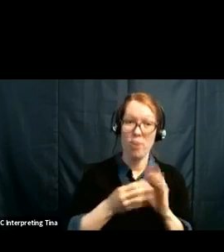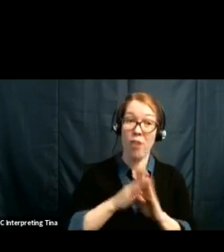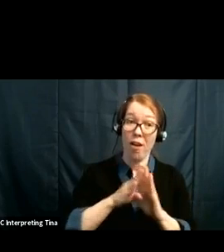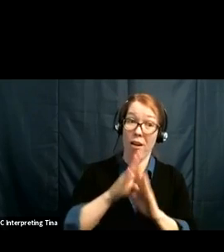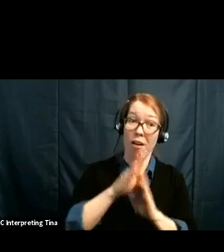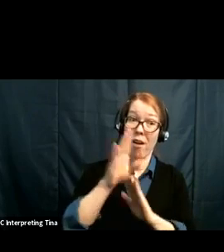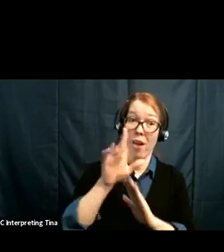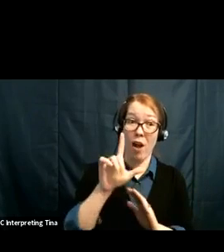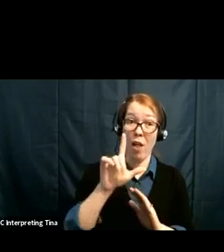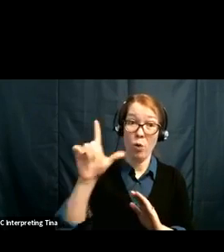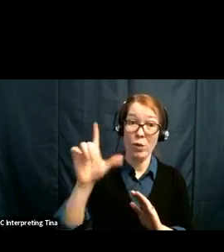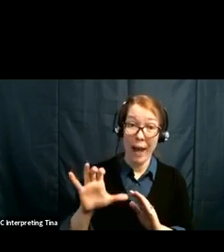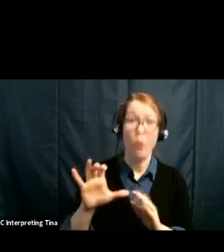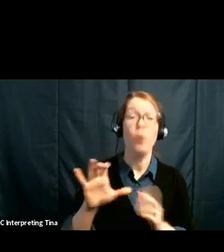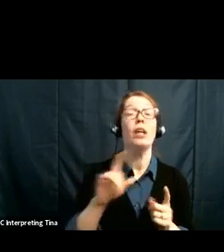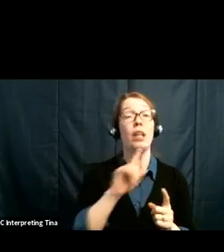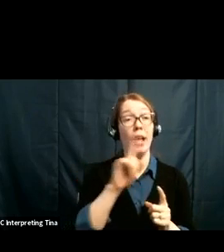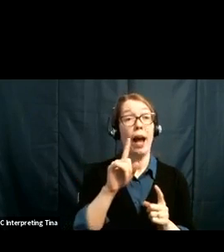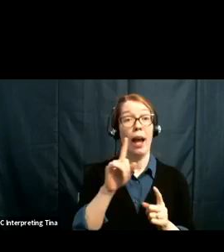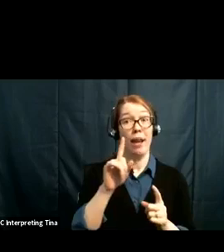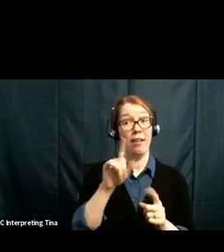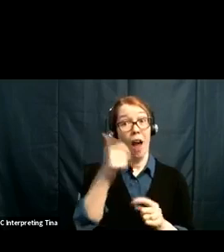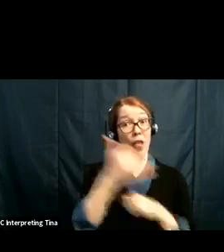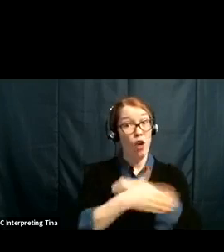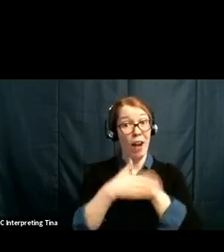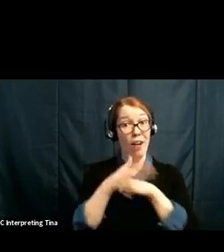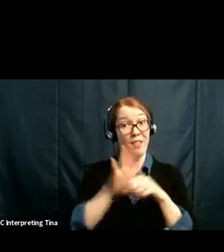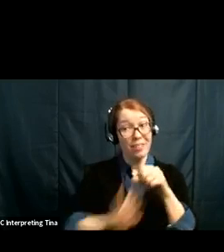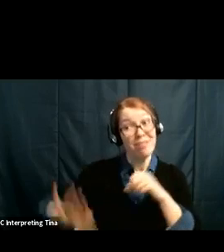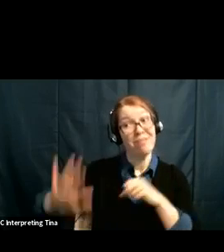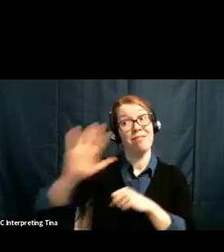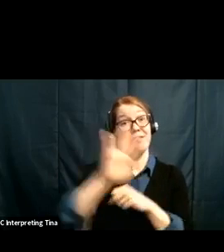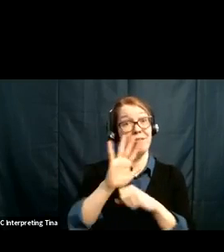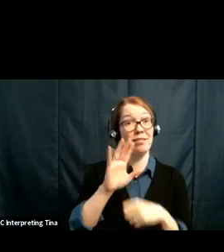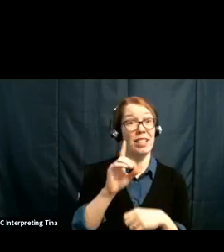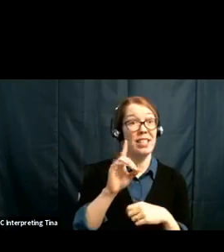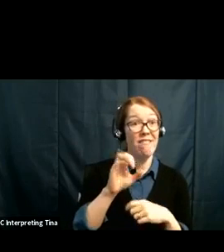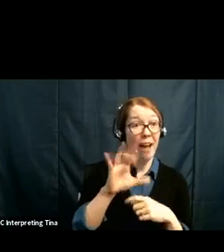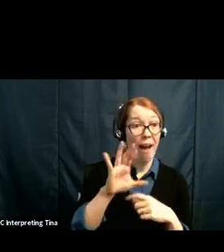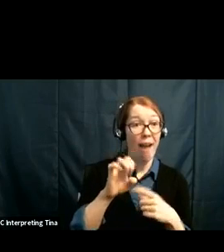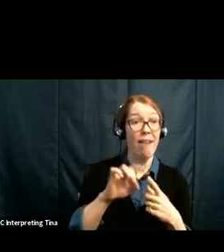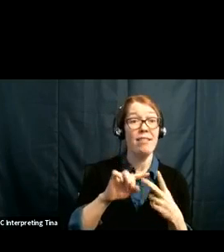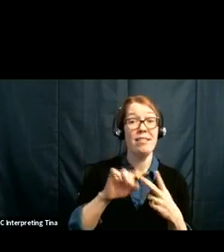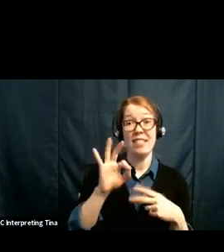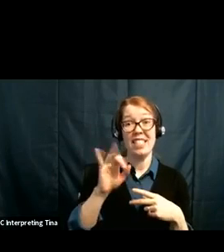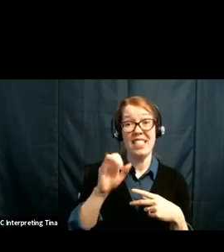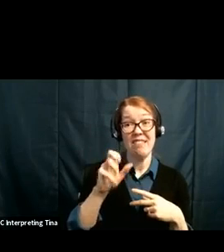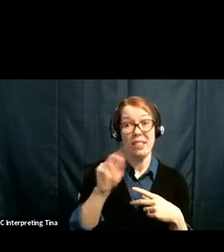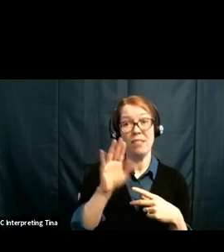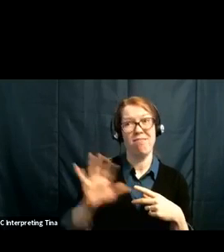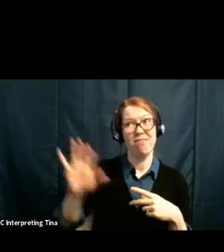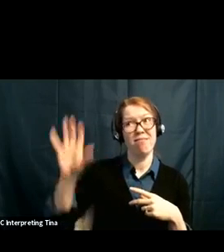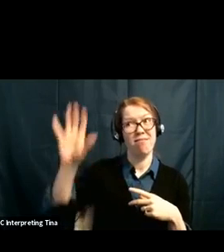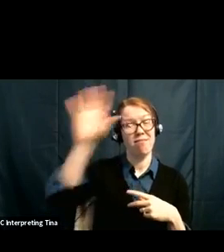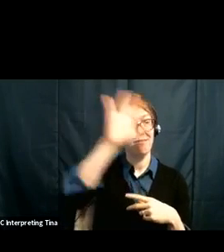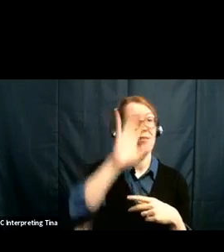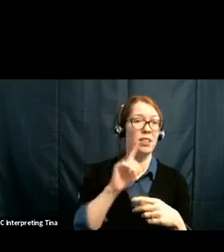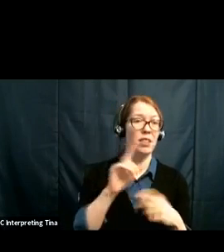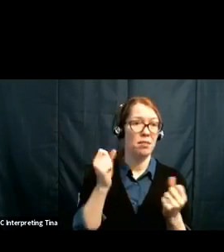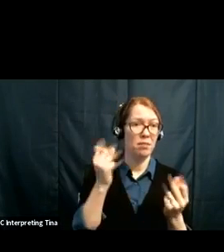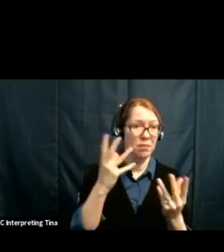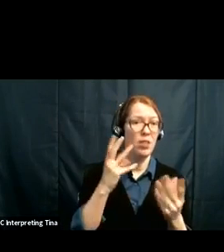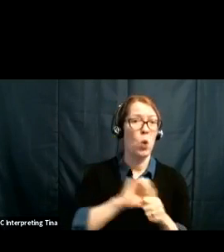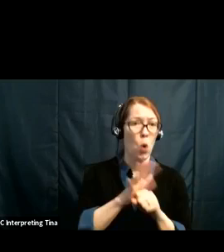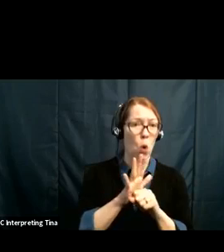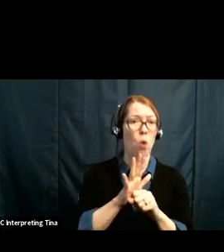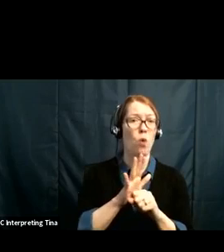our communities outside of Lucas County, and Defiance, Tiffin, Willard, and all the surrounding areas. Our number of COVID cases